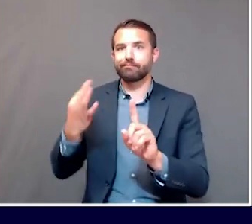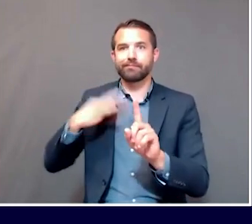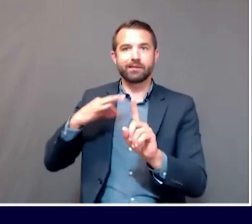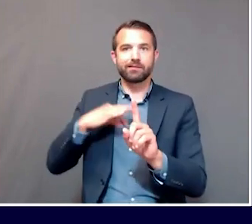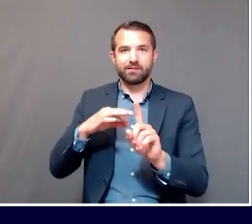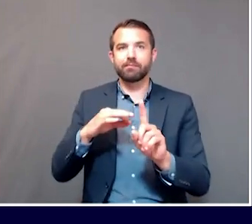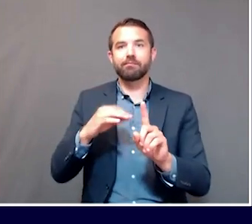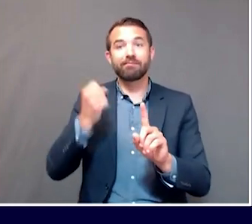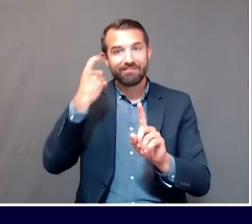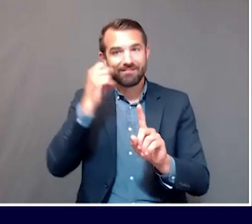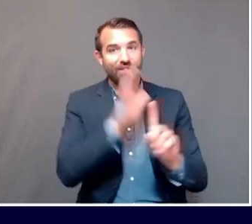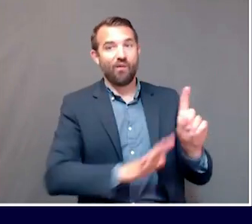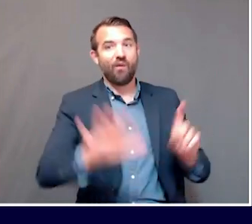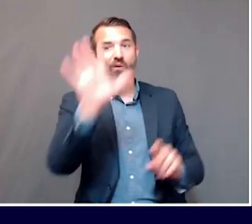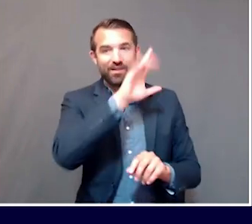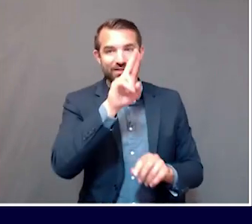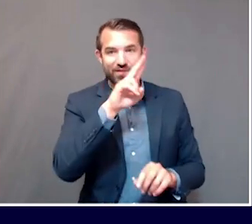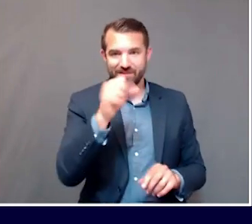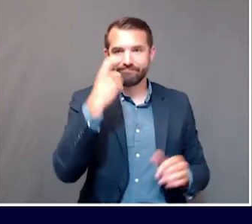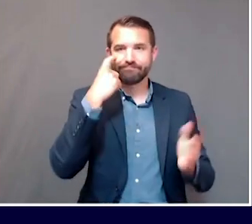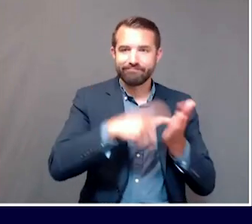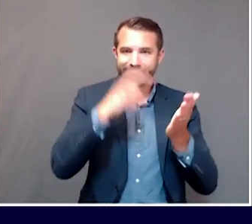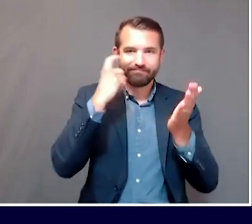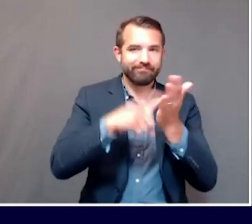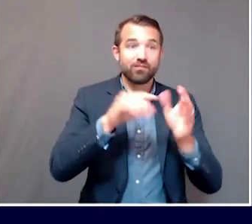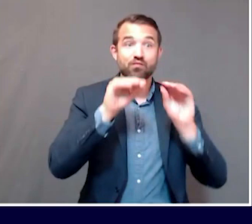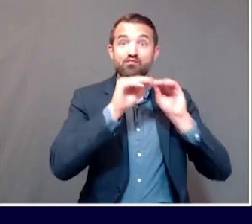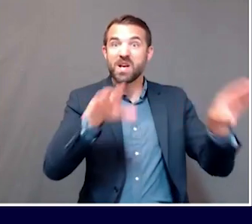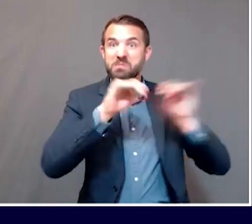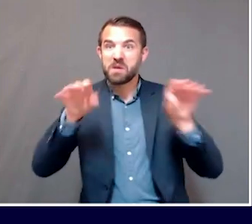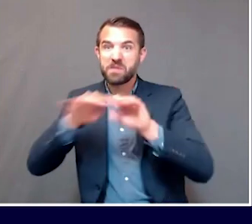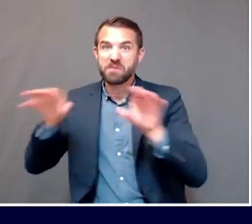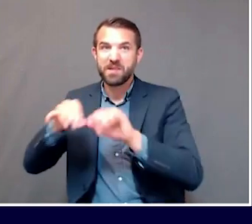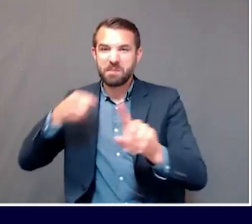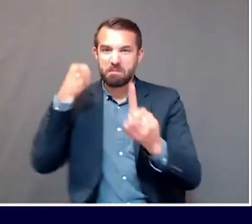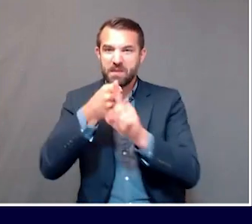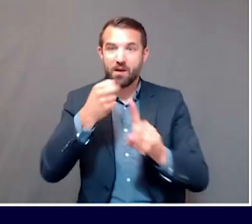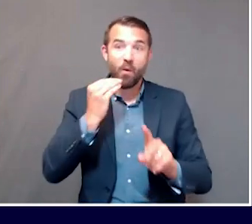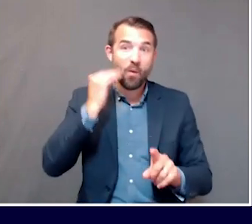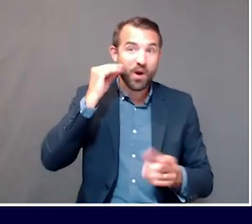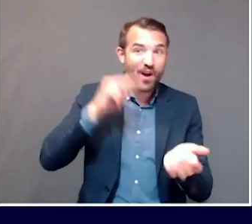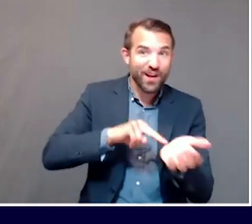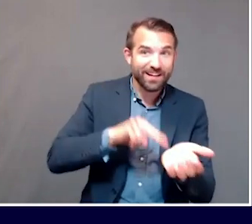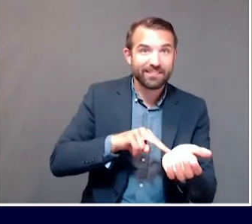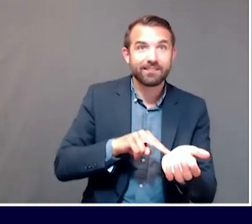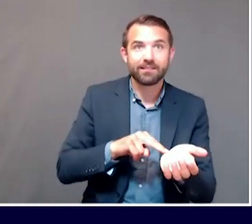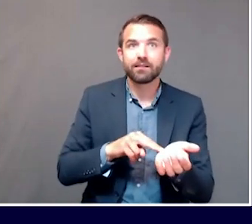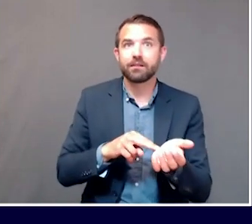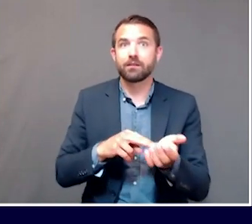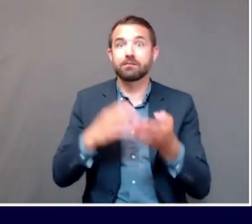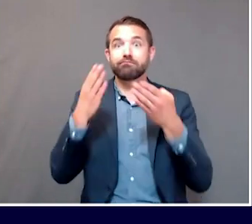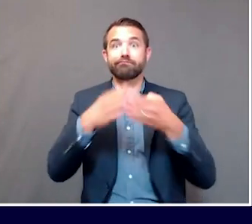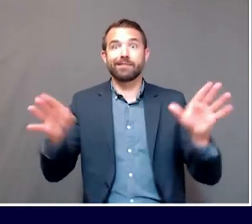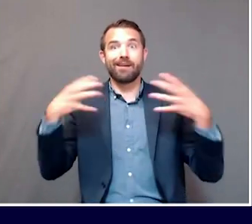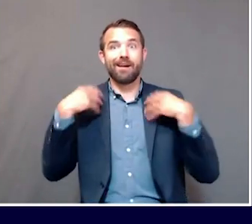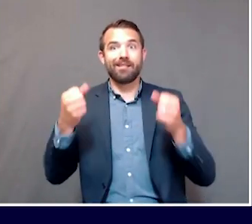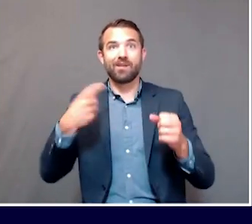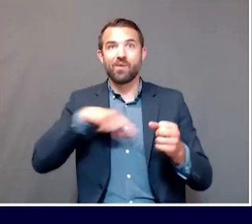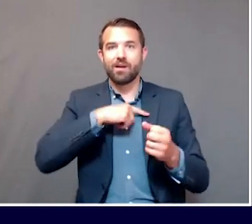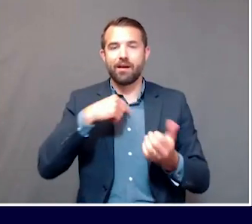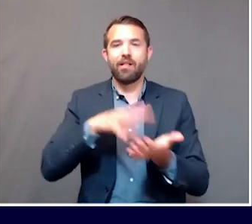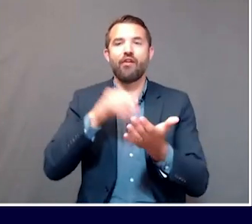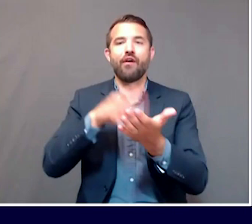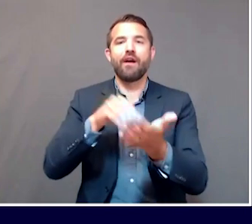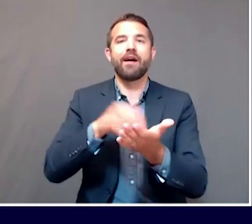but across the country. We learned as a public health community nationwide a number of things related to that, not